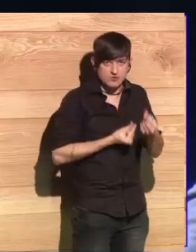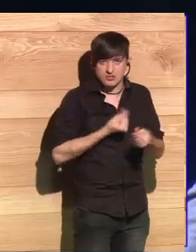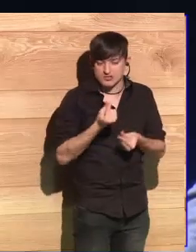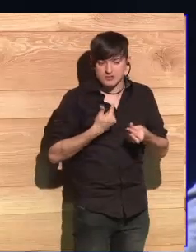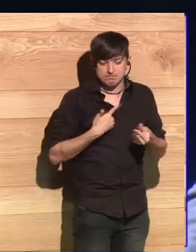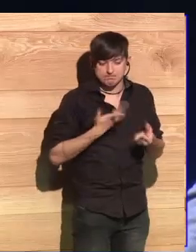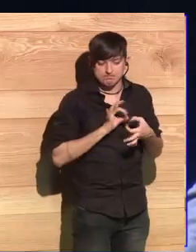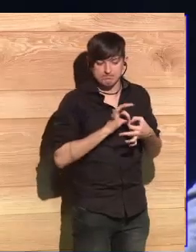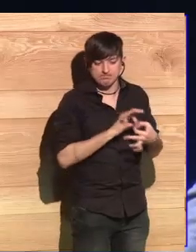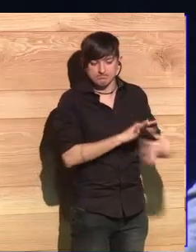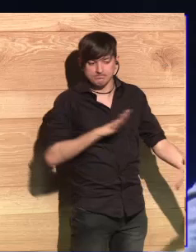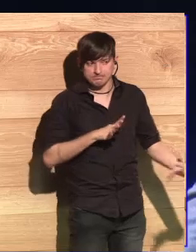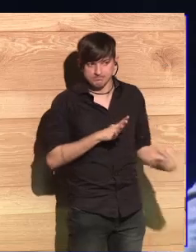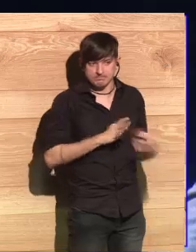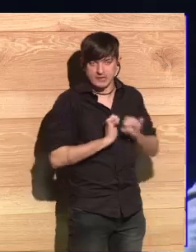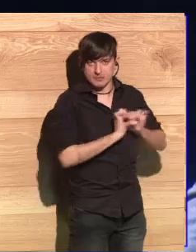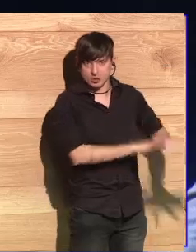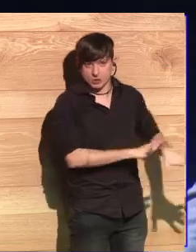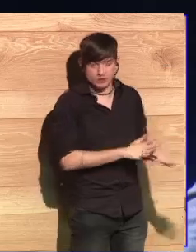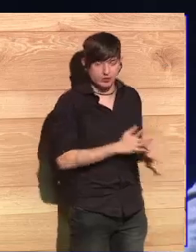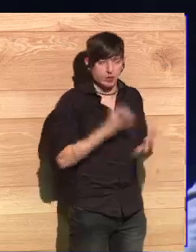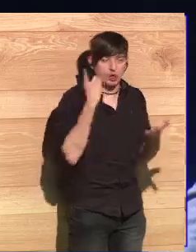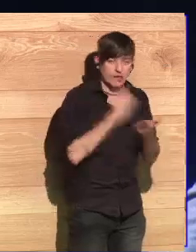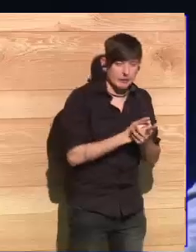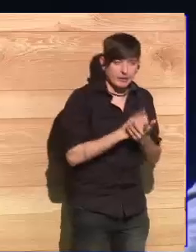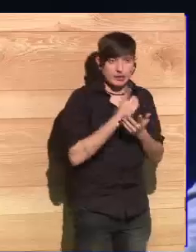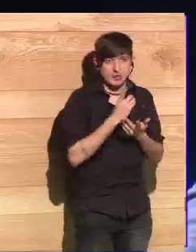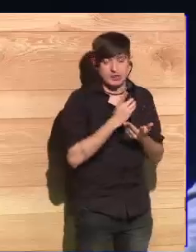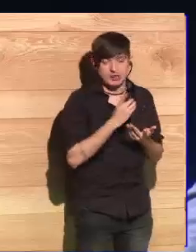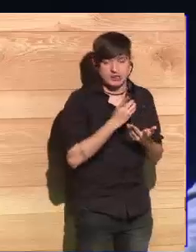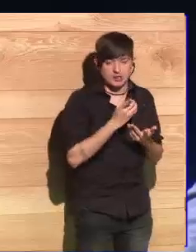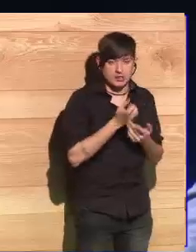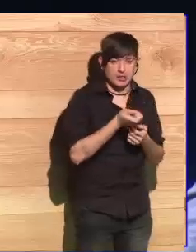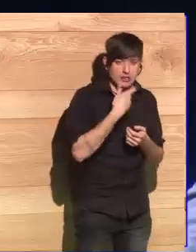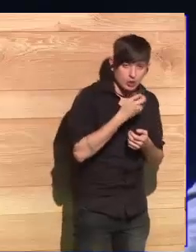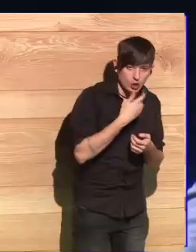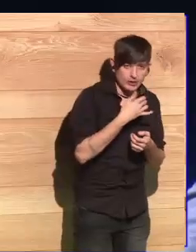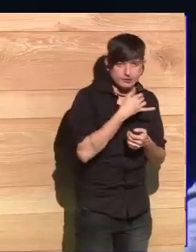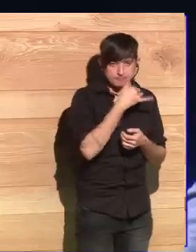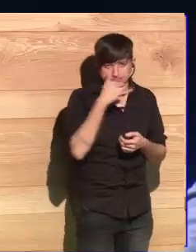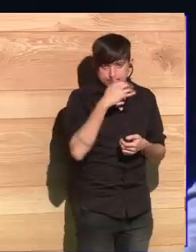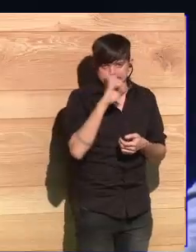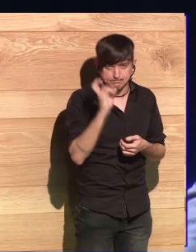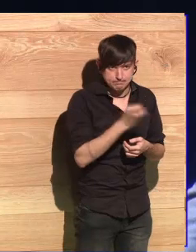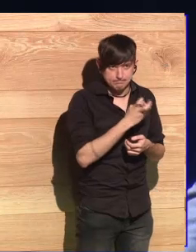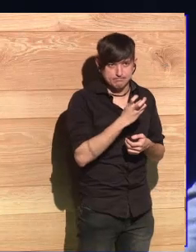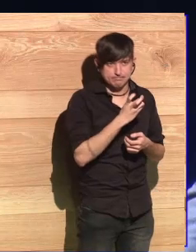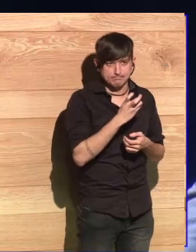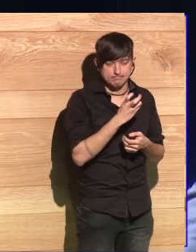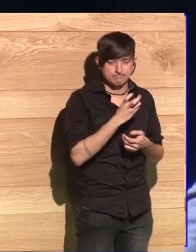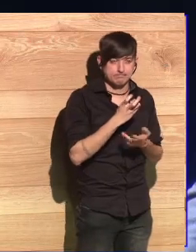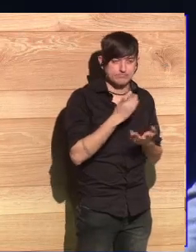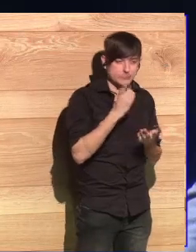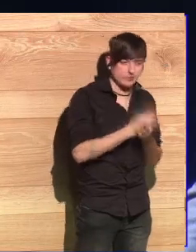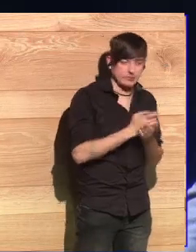I withdrew, and I used to use that phrase, I'm withdrawing. I would have a relapse, and then I'd